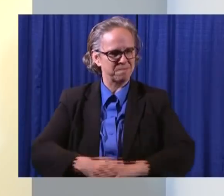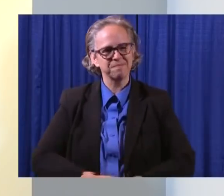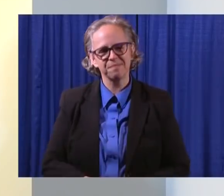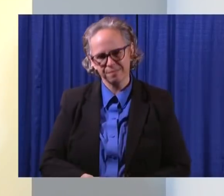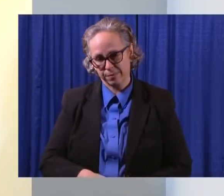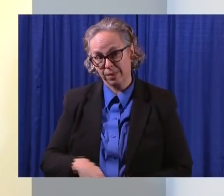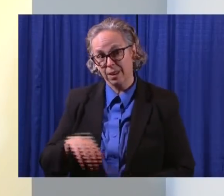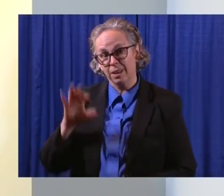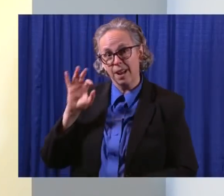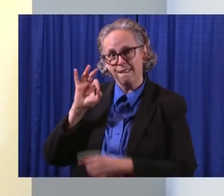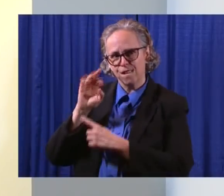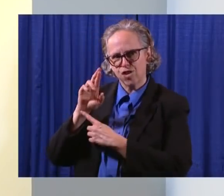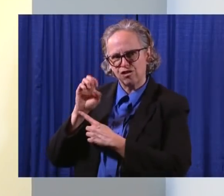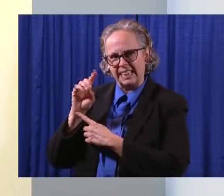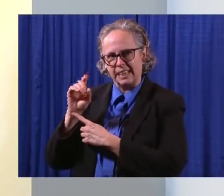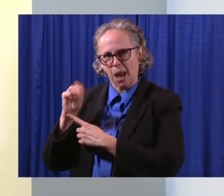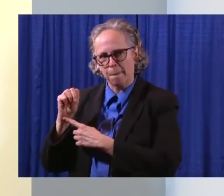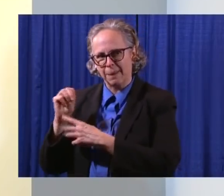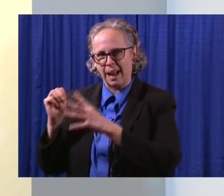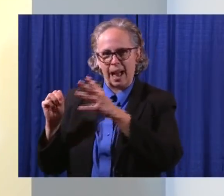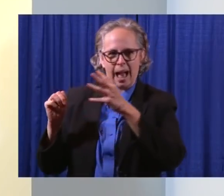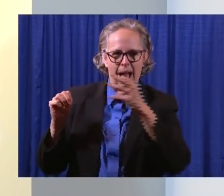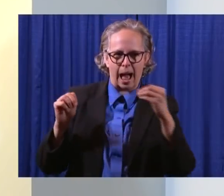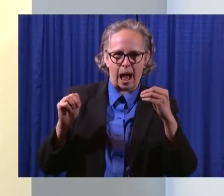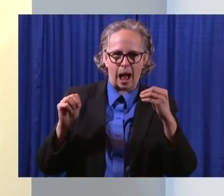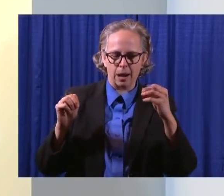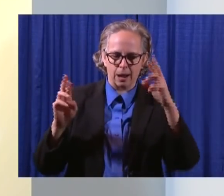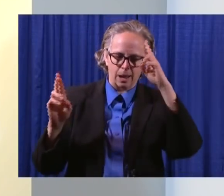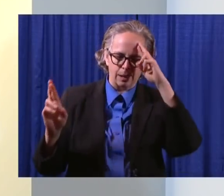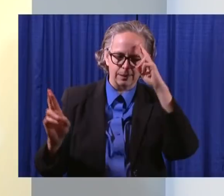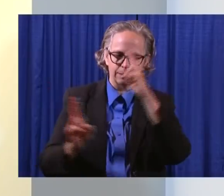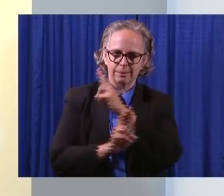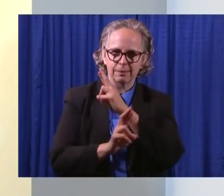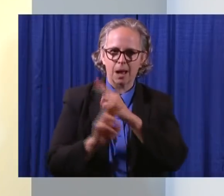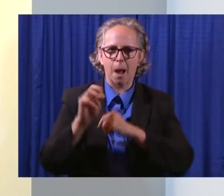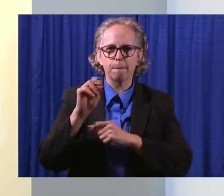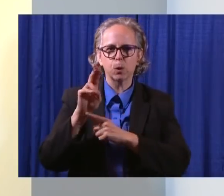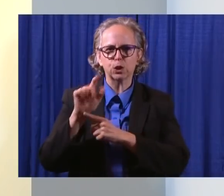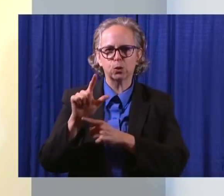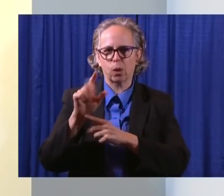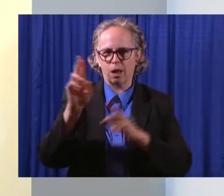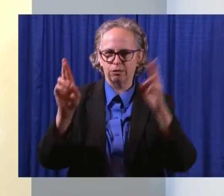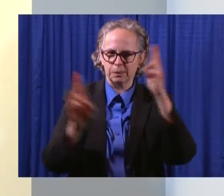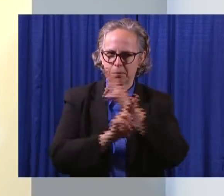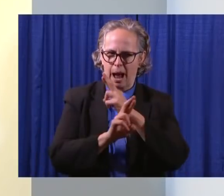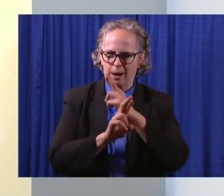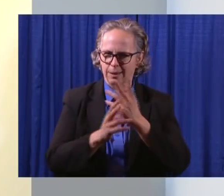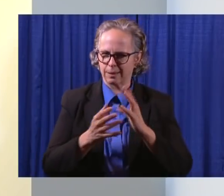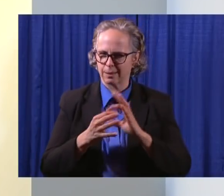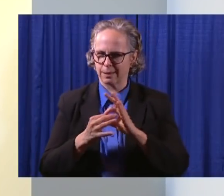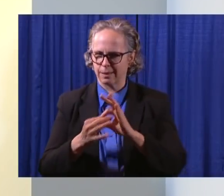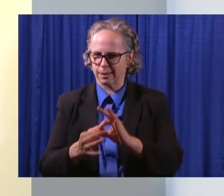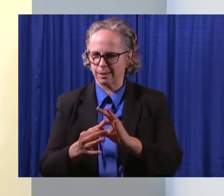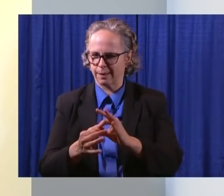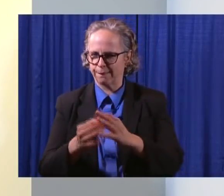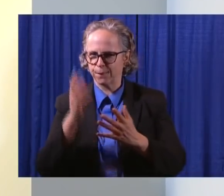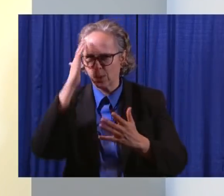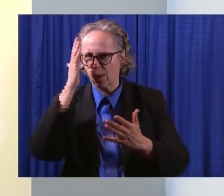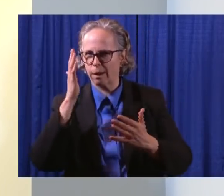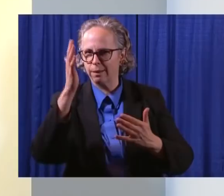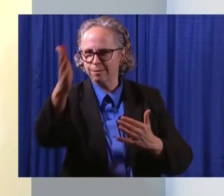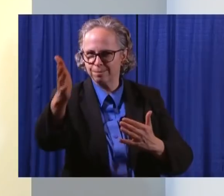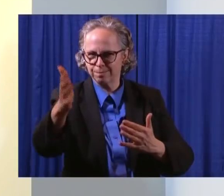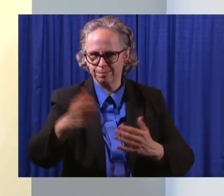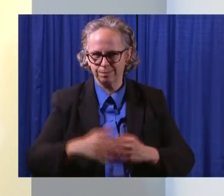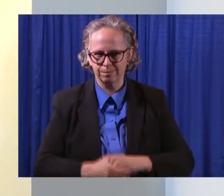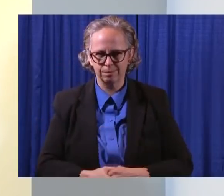respect. We have received a lot of questions through social media and through the office